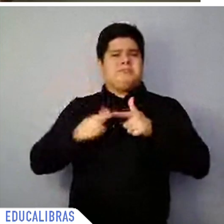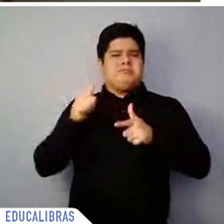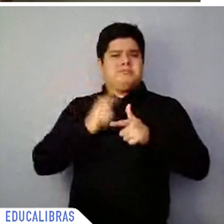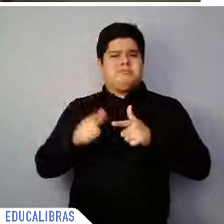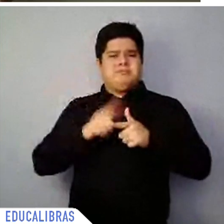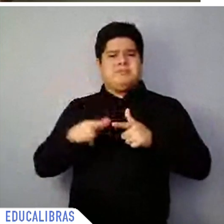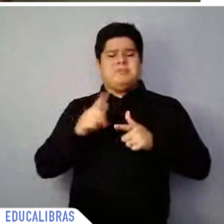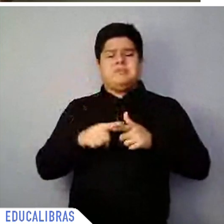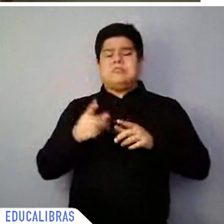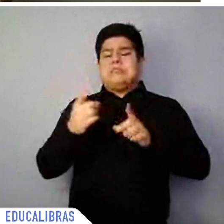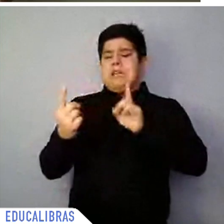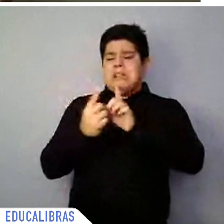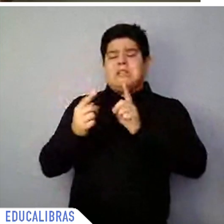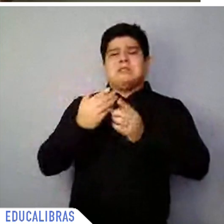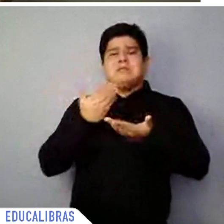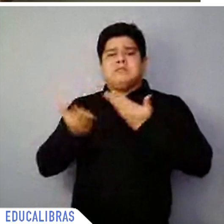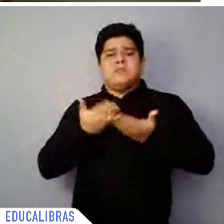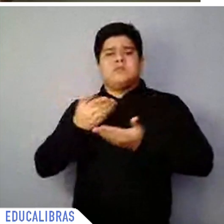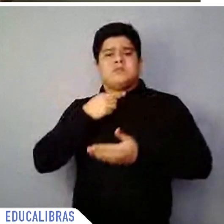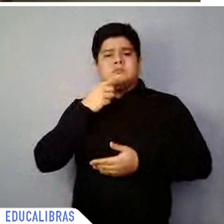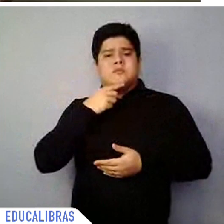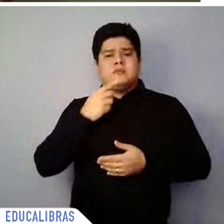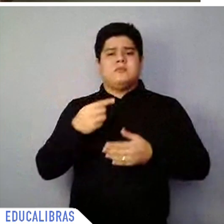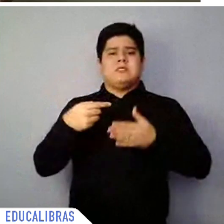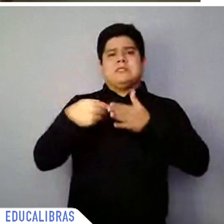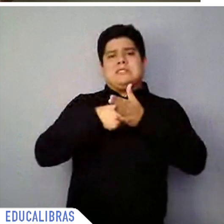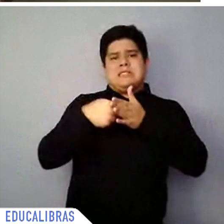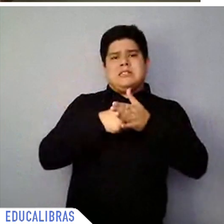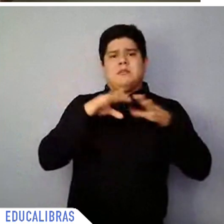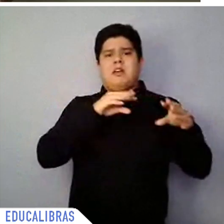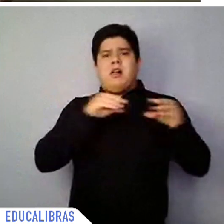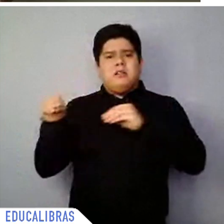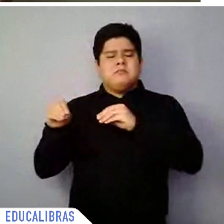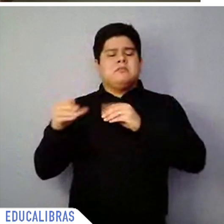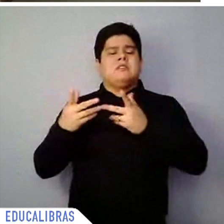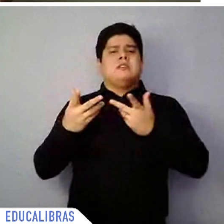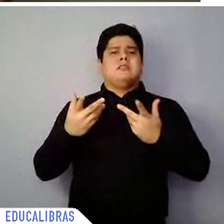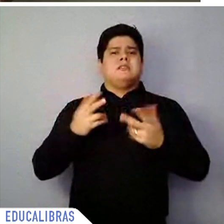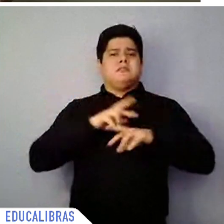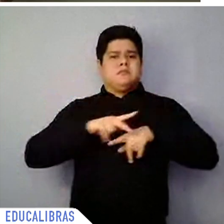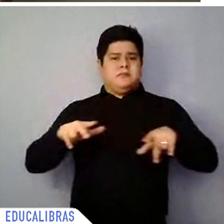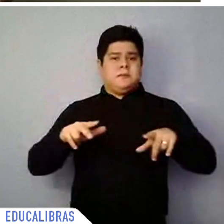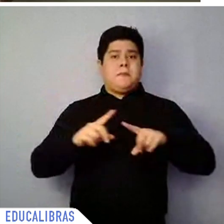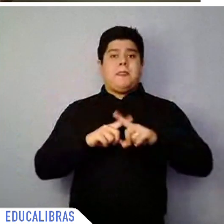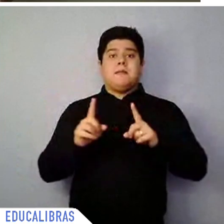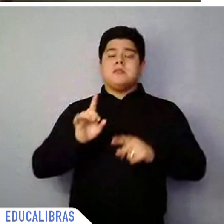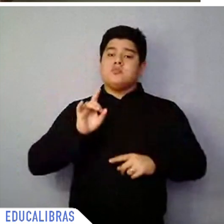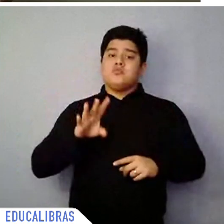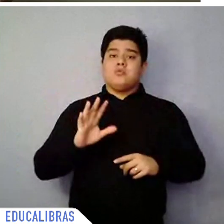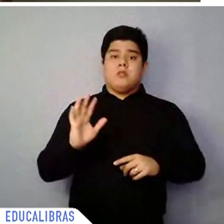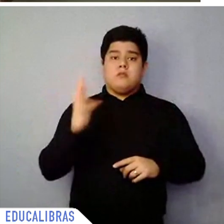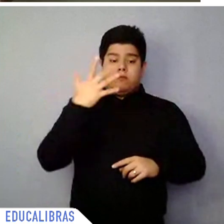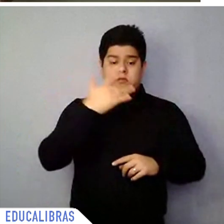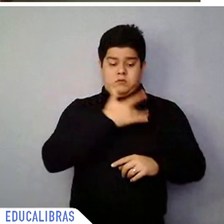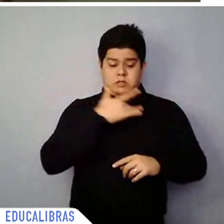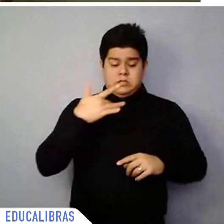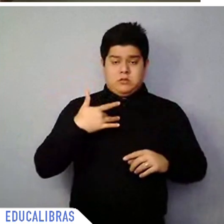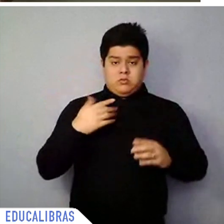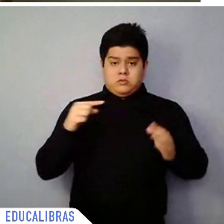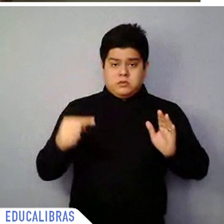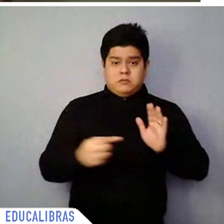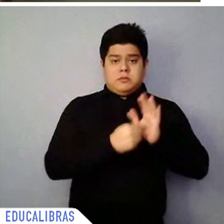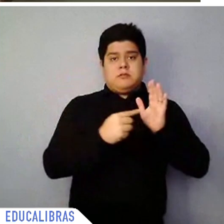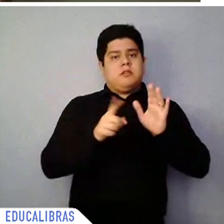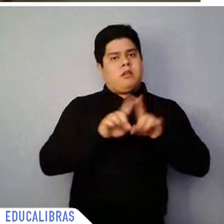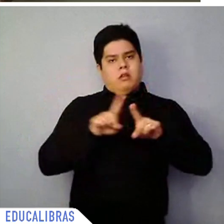of patients who are presenting side effects. We are going beyond our capacity, but it's not